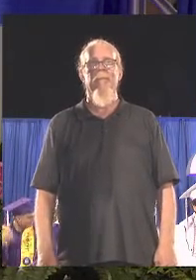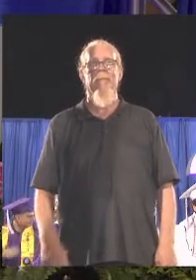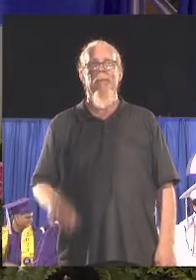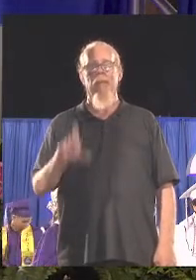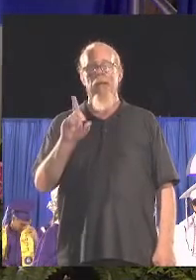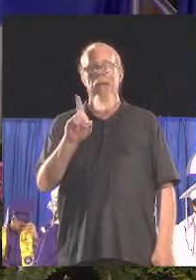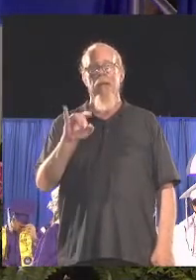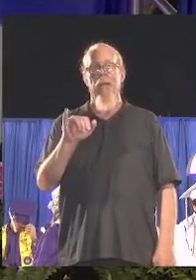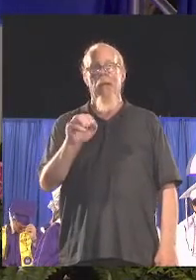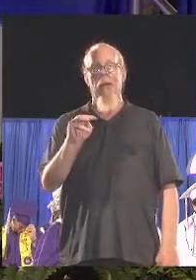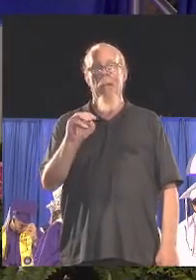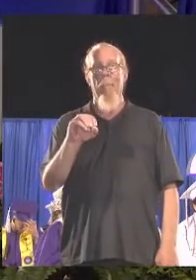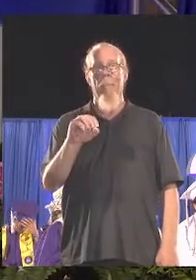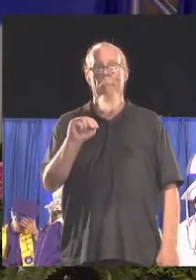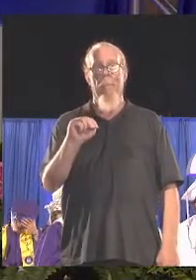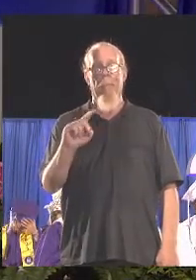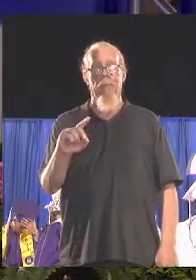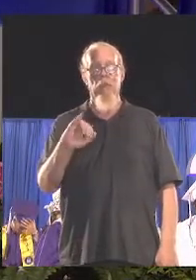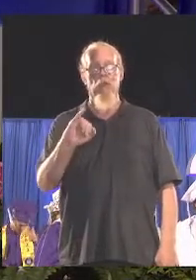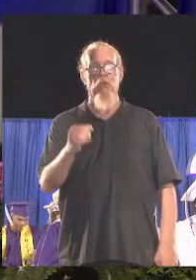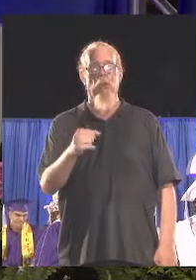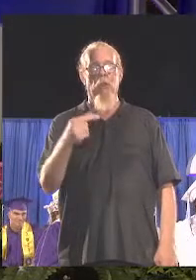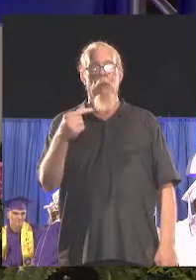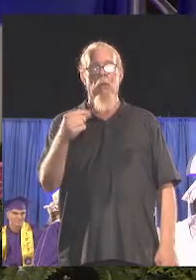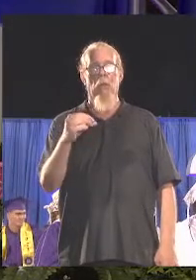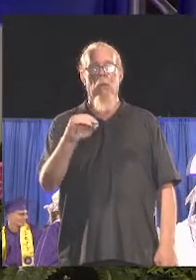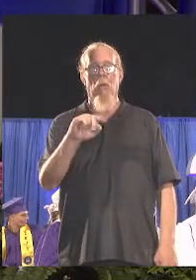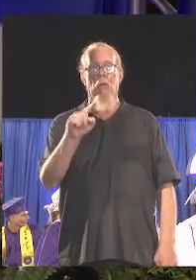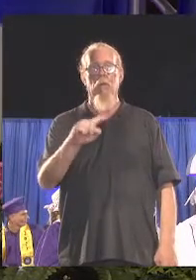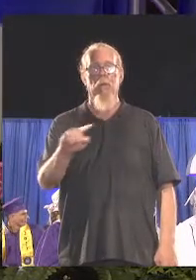Diamond J. Gonzalez, San Antonio College.